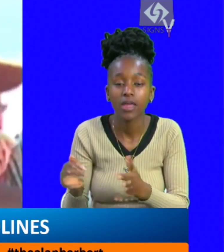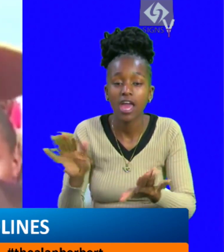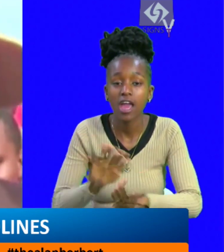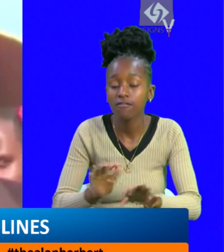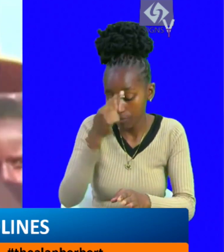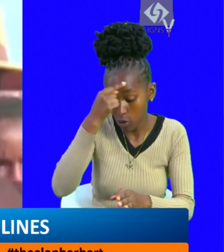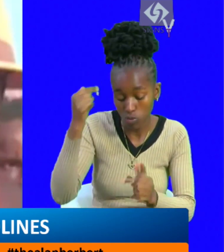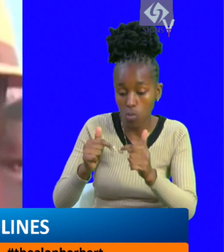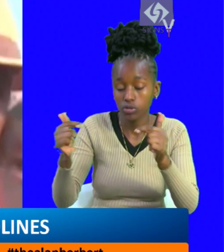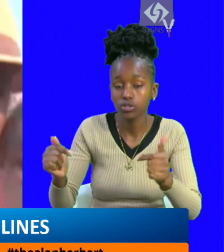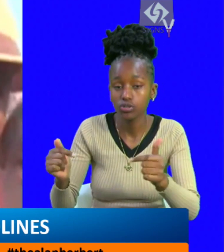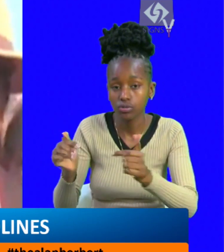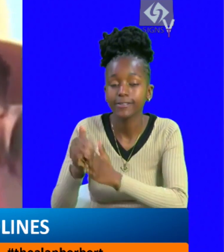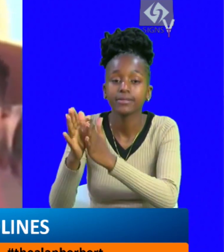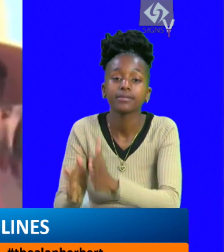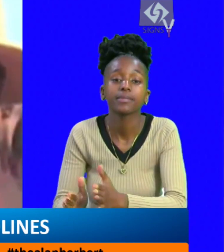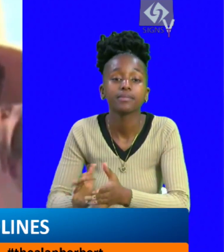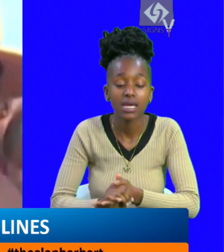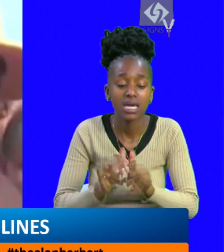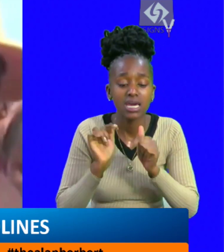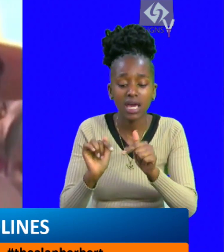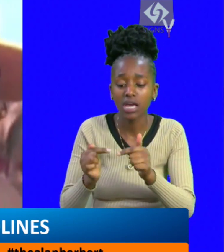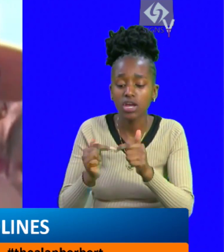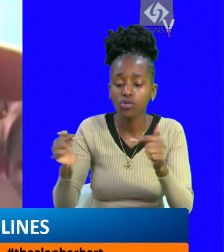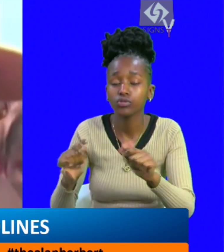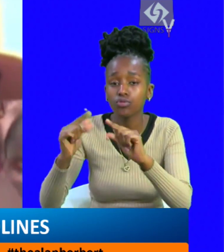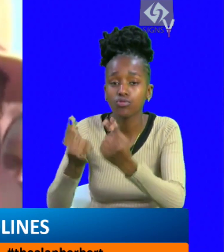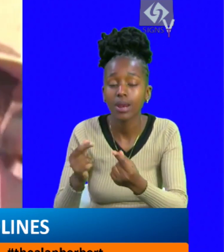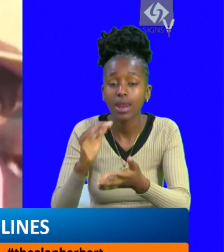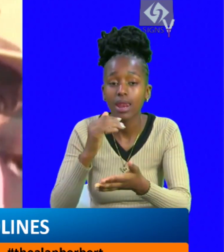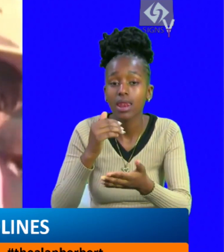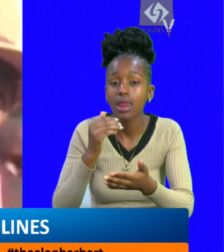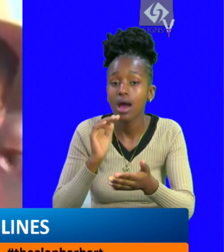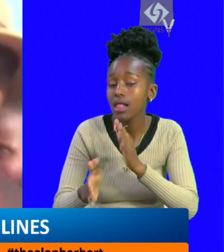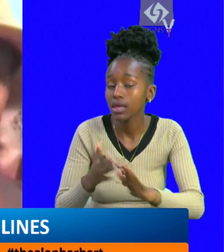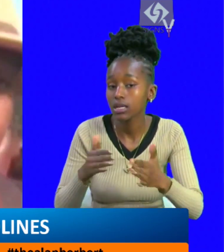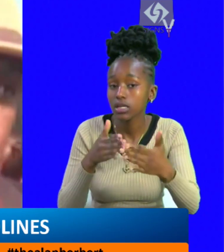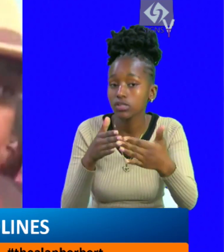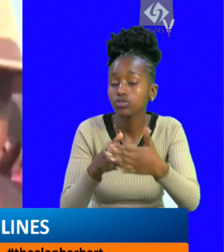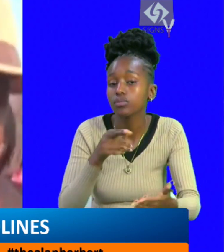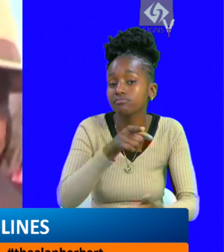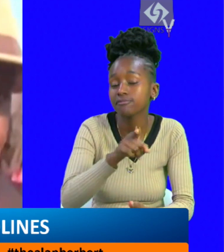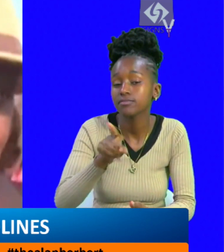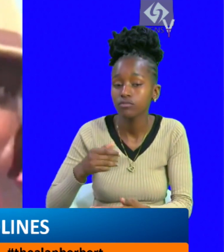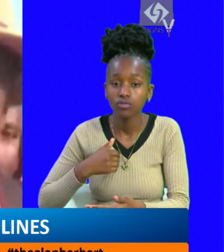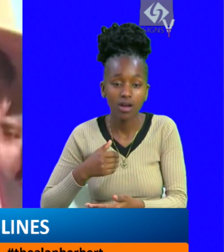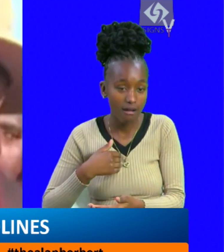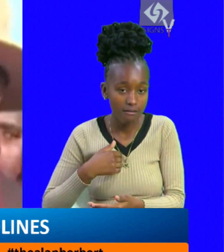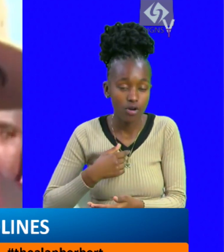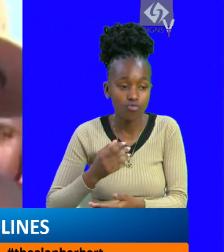William Samoei Ruto said that he is ready and willing to have opposition. What he meant is that we need to have constructive